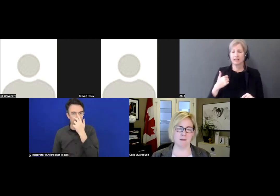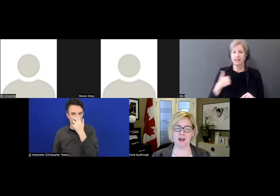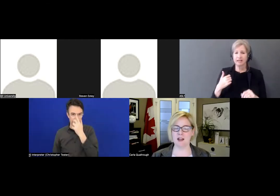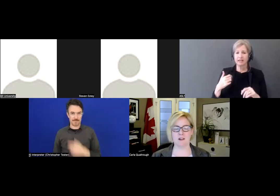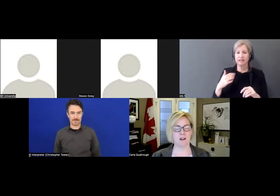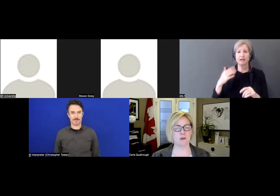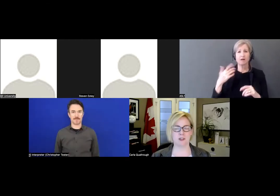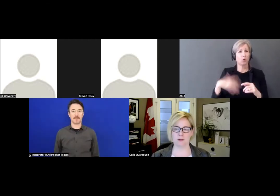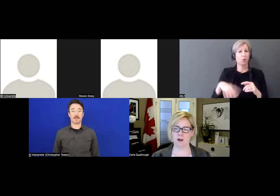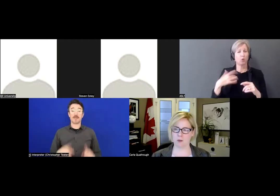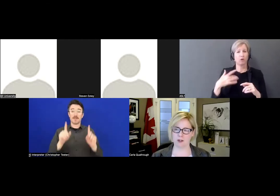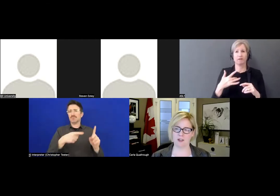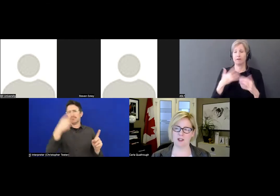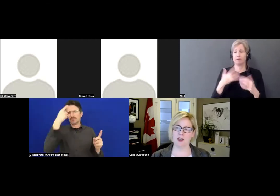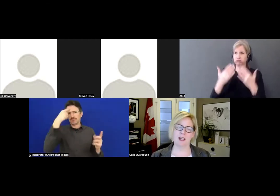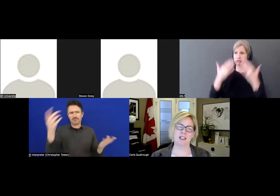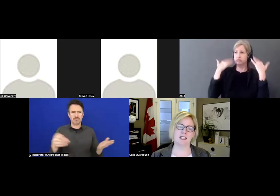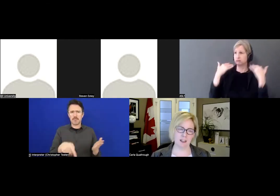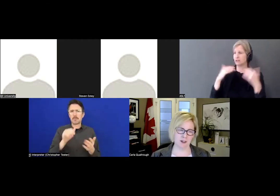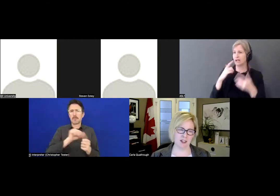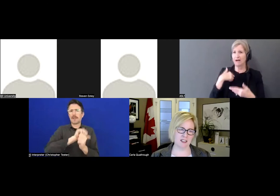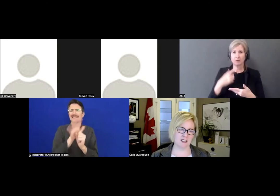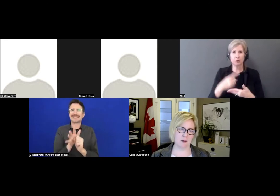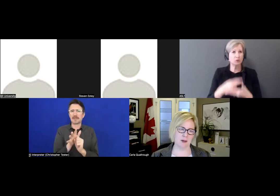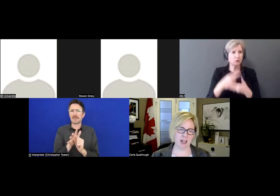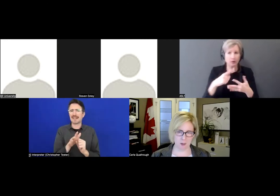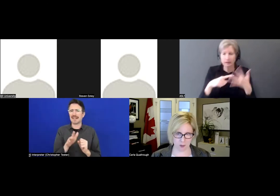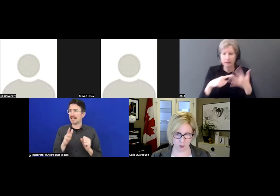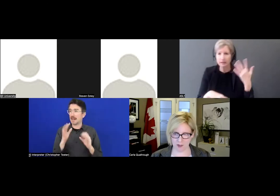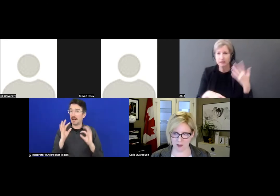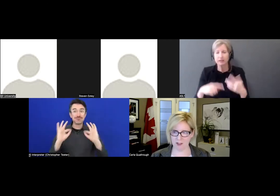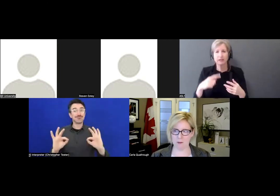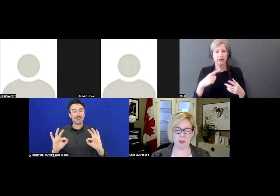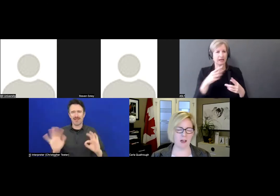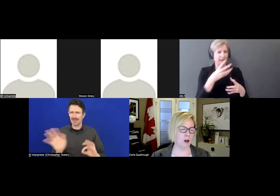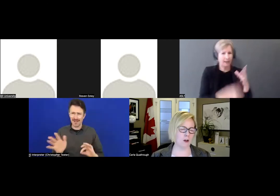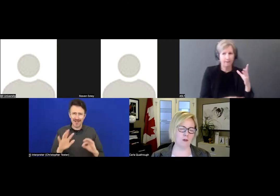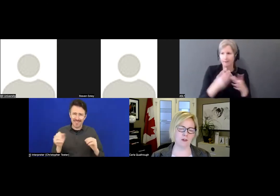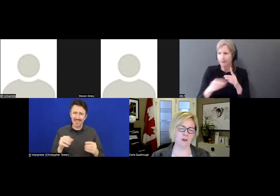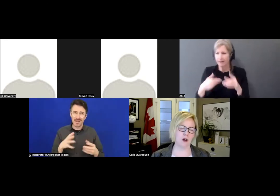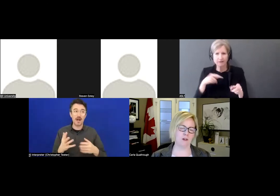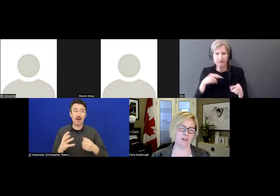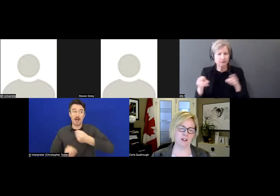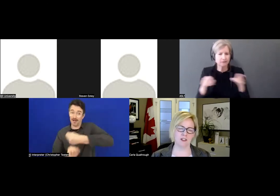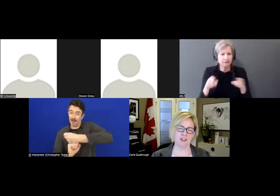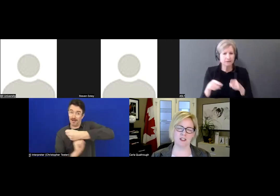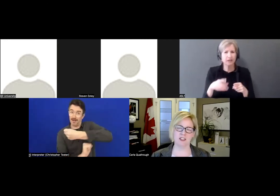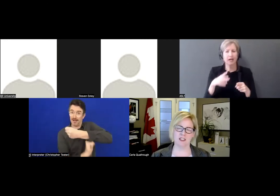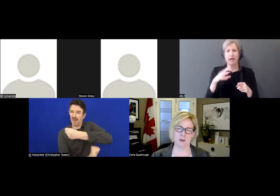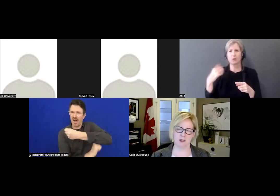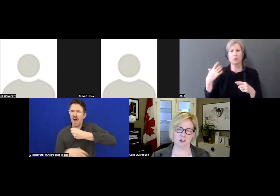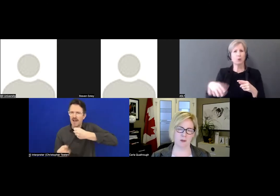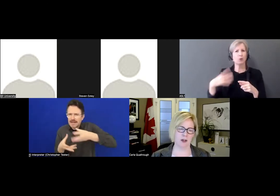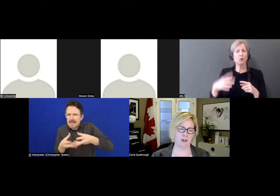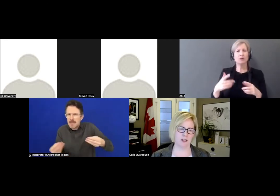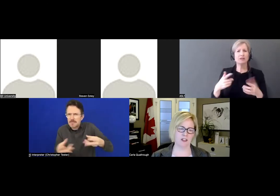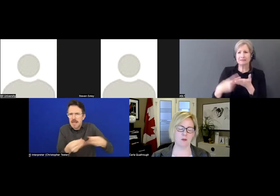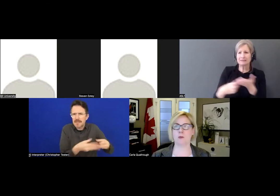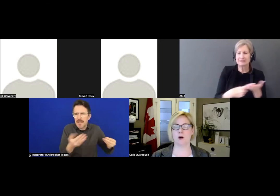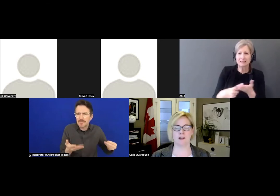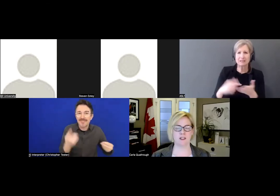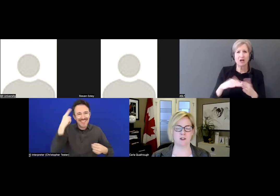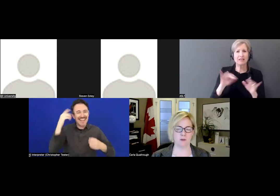in many other countries around the world. Significant systemic gaps were revealed, and long overdue conversations on systemic